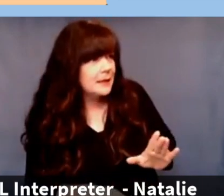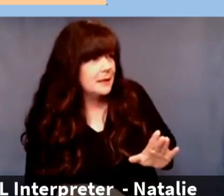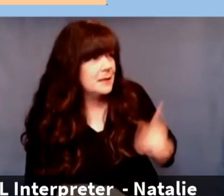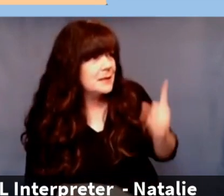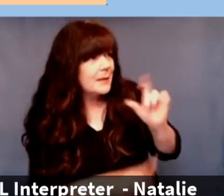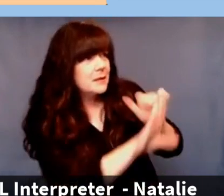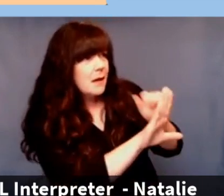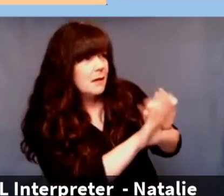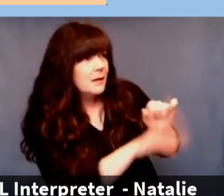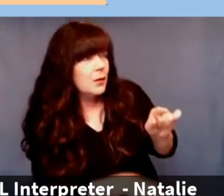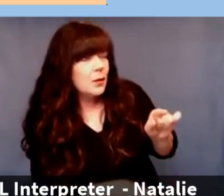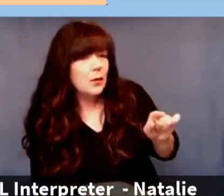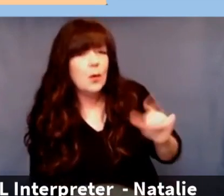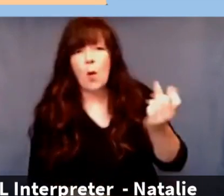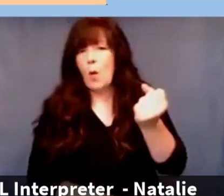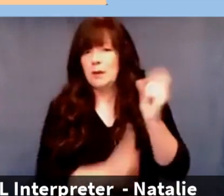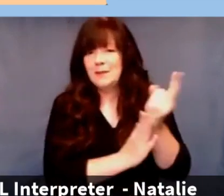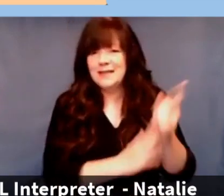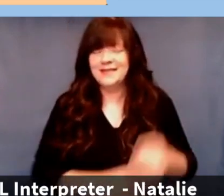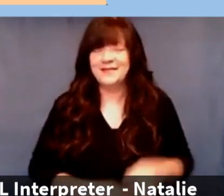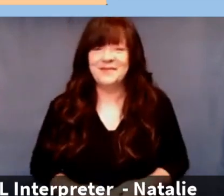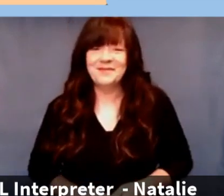Okay, one second.